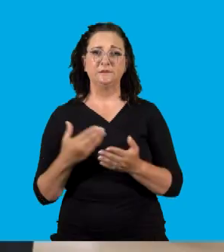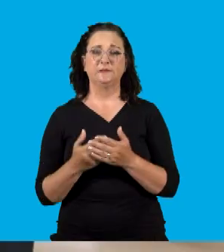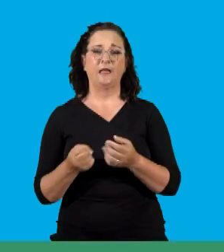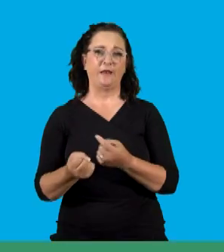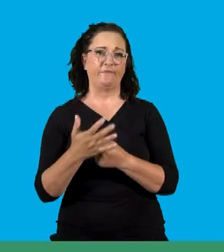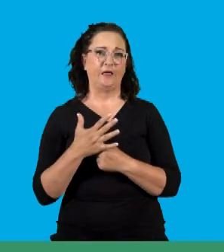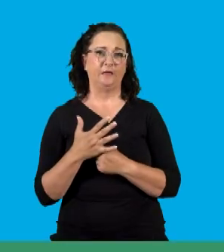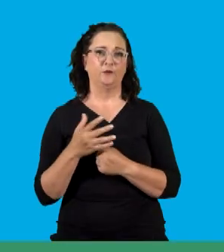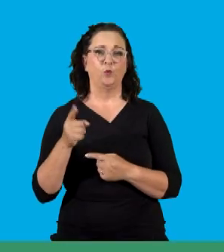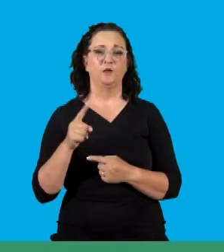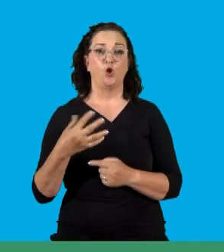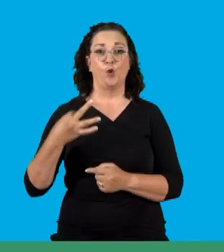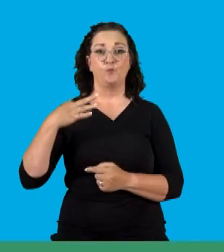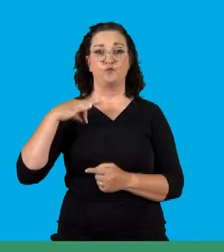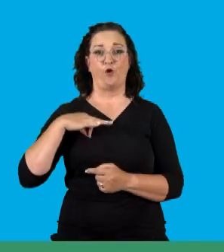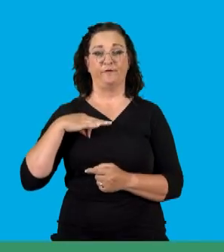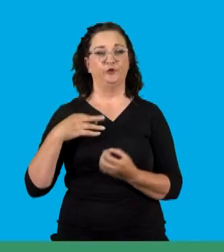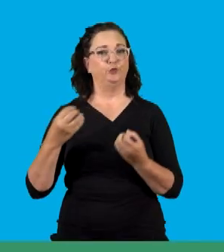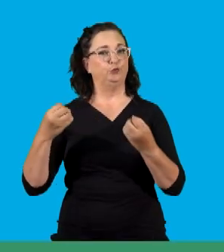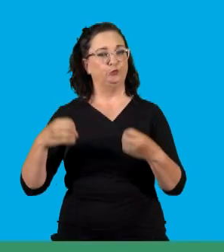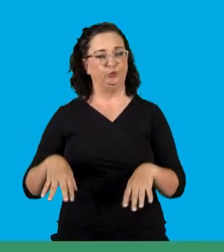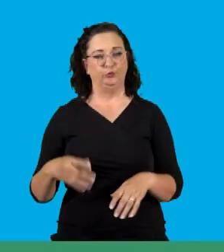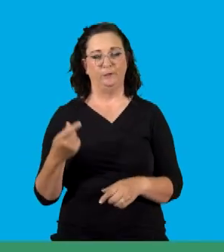So businesses lose out on profit. So